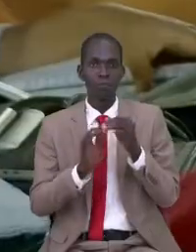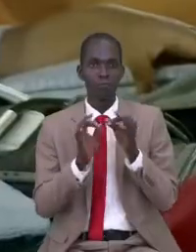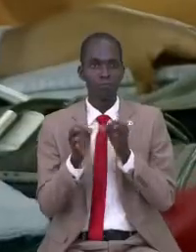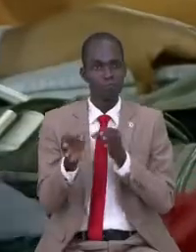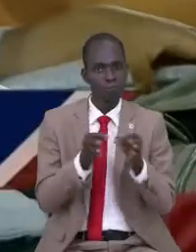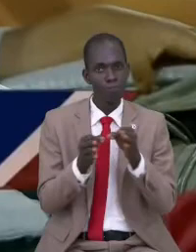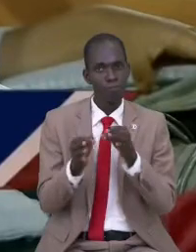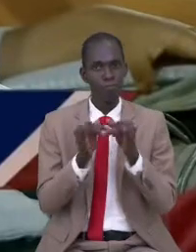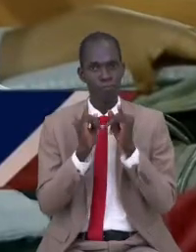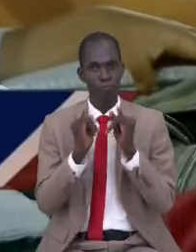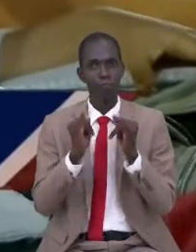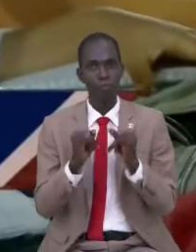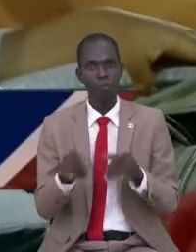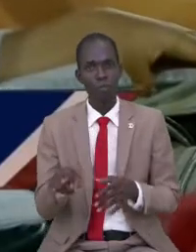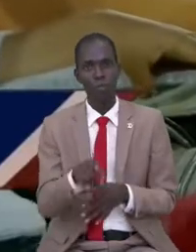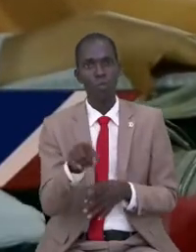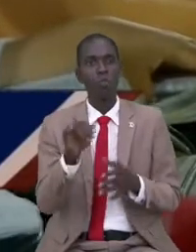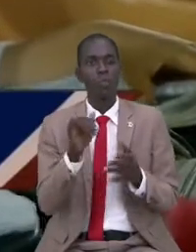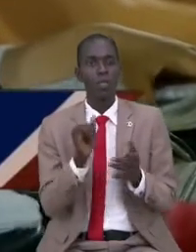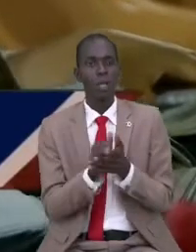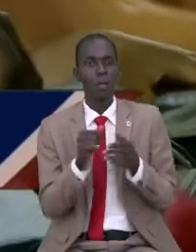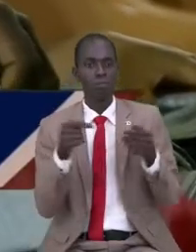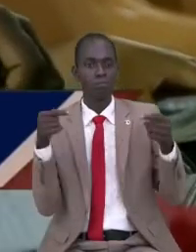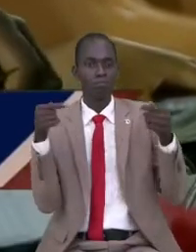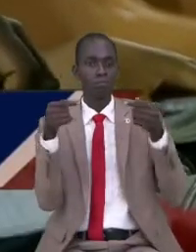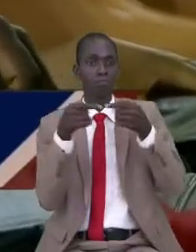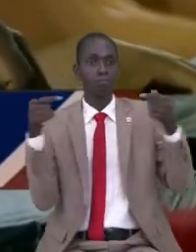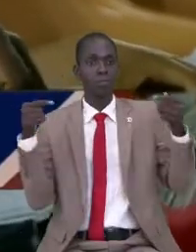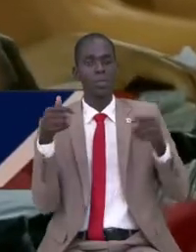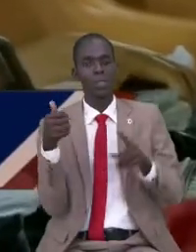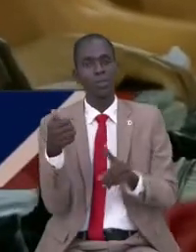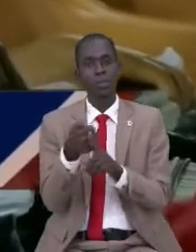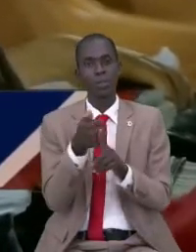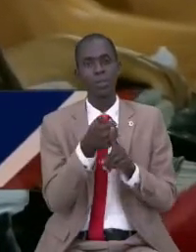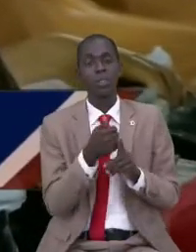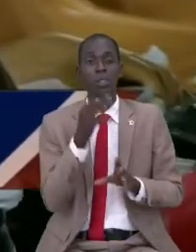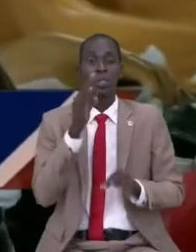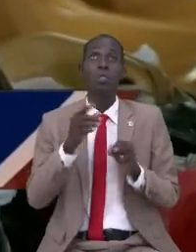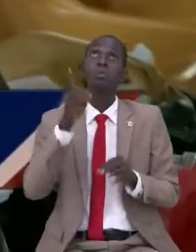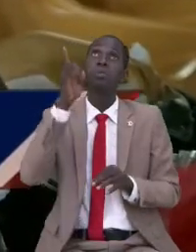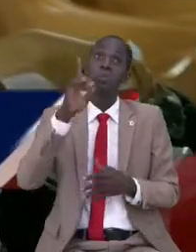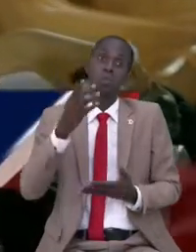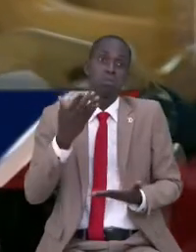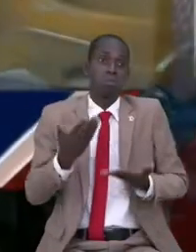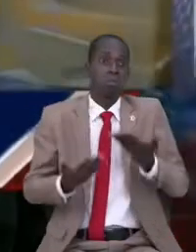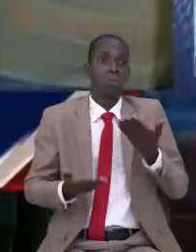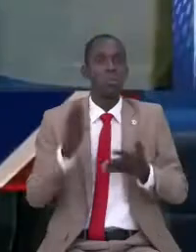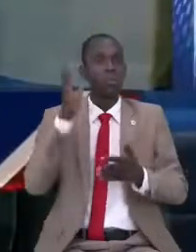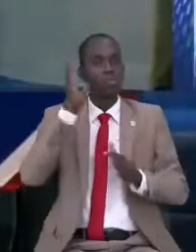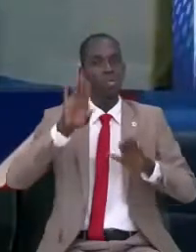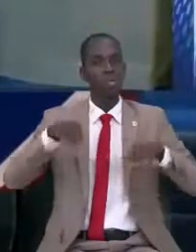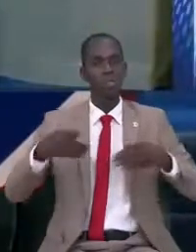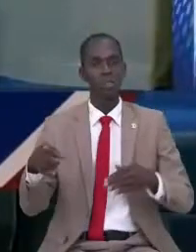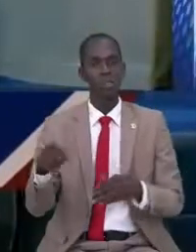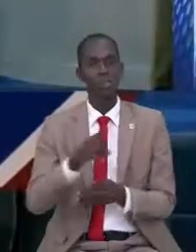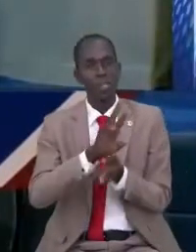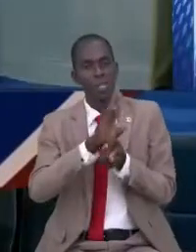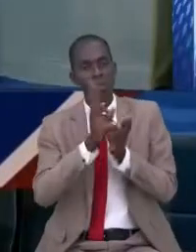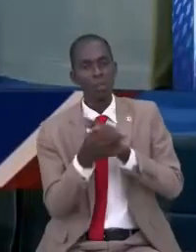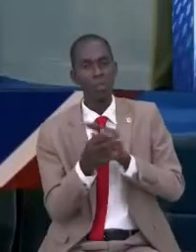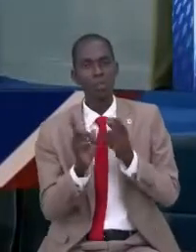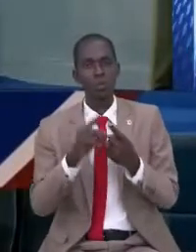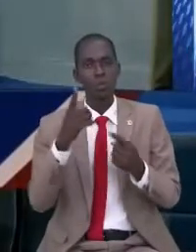those that oppose themselves. If God peradventure will give them repentance